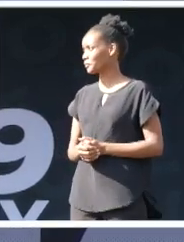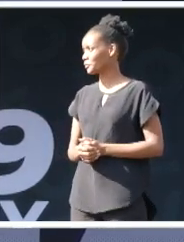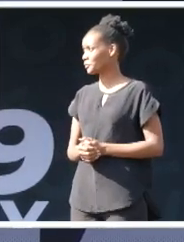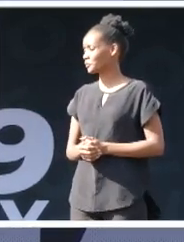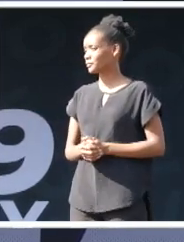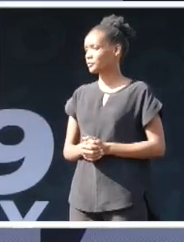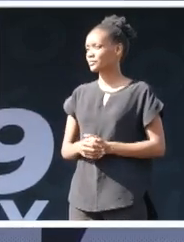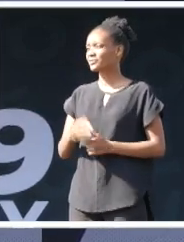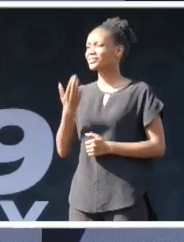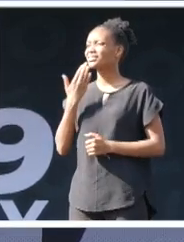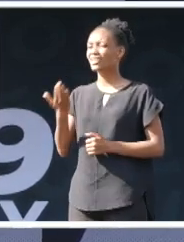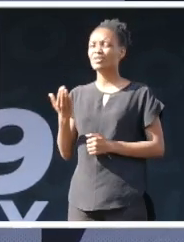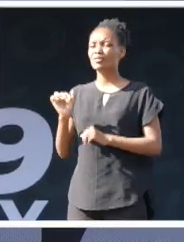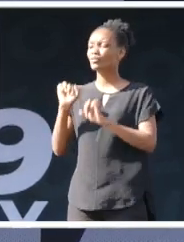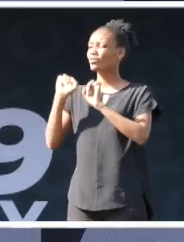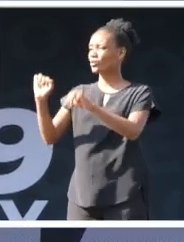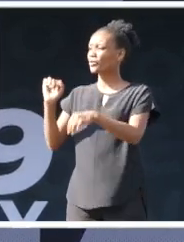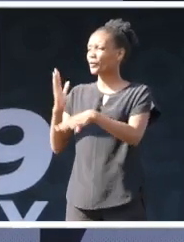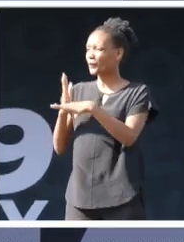Thank you for your hard work.